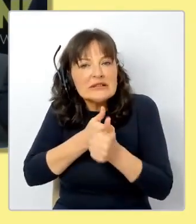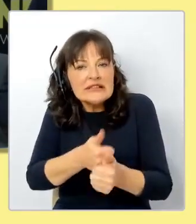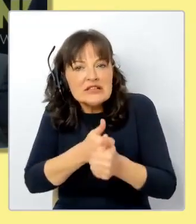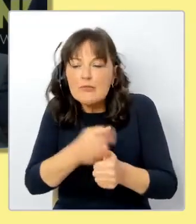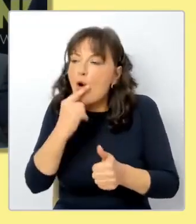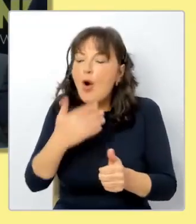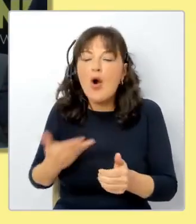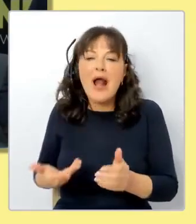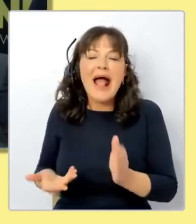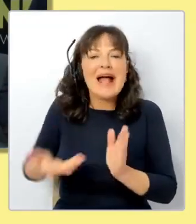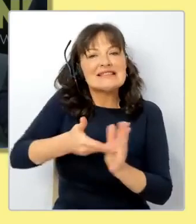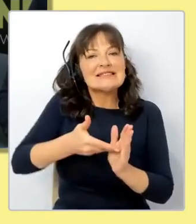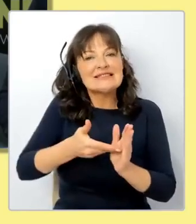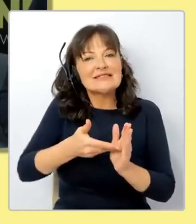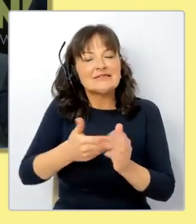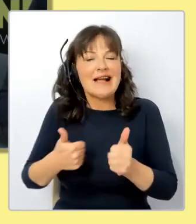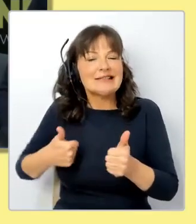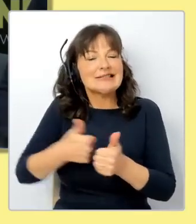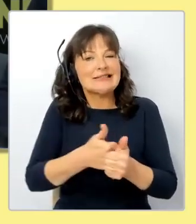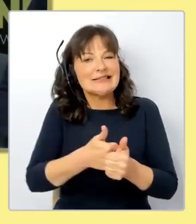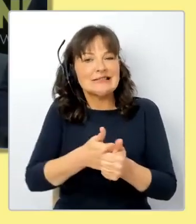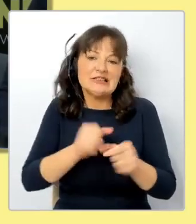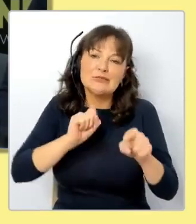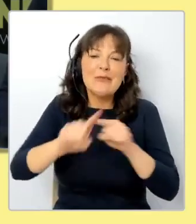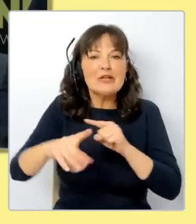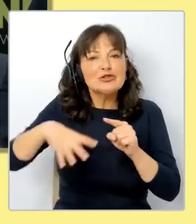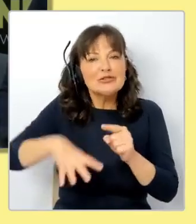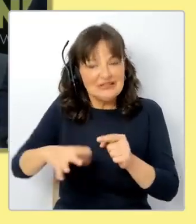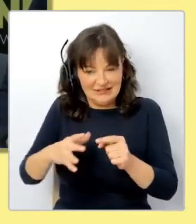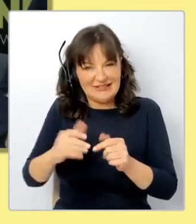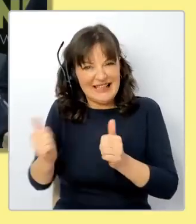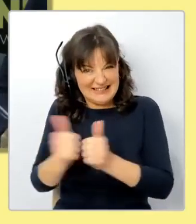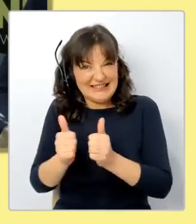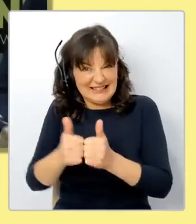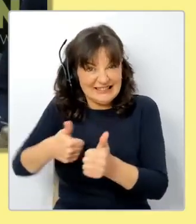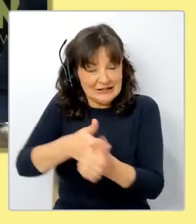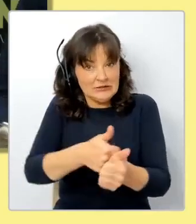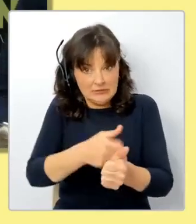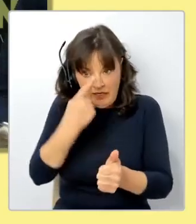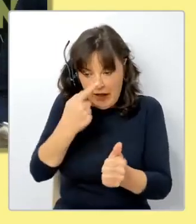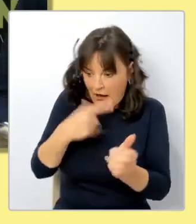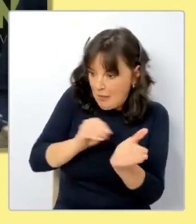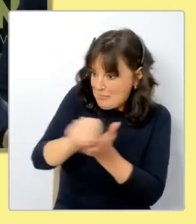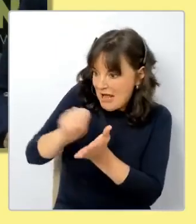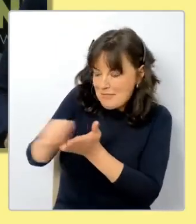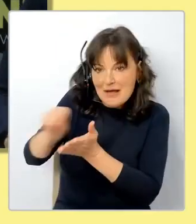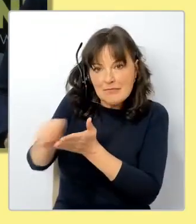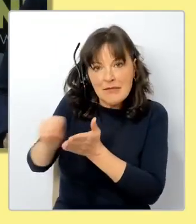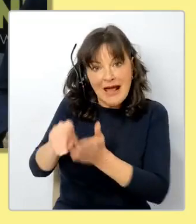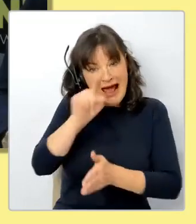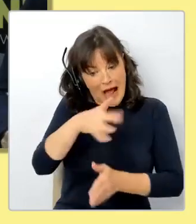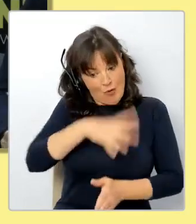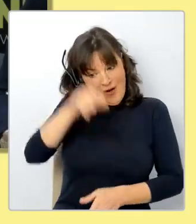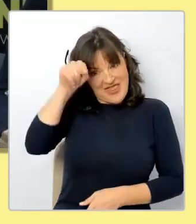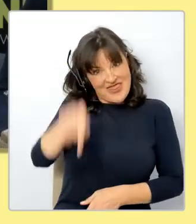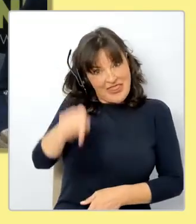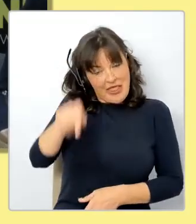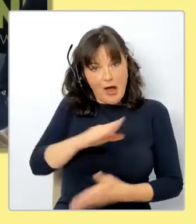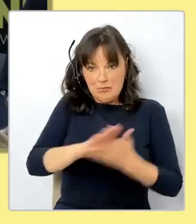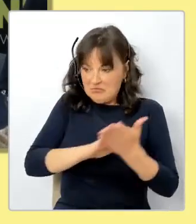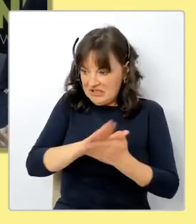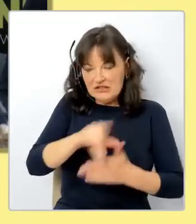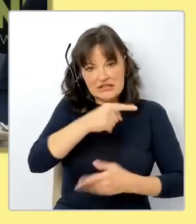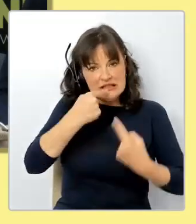in rules. And I think that for me is what's required when it comes to the attainment gap, is a lot more flexibility, a lot more trust